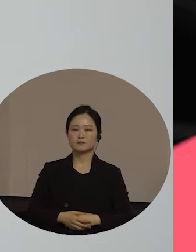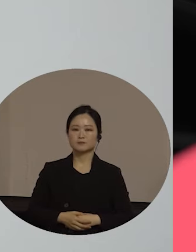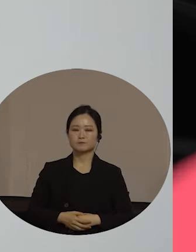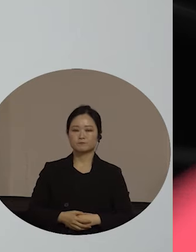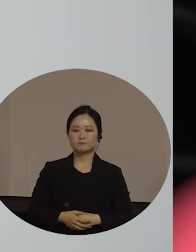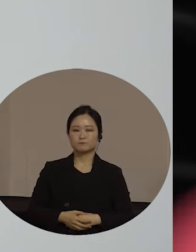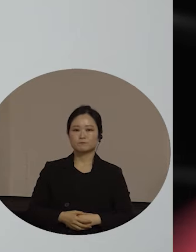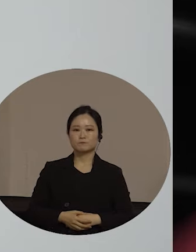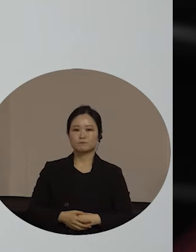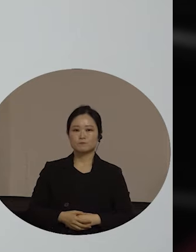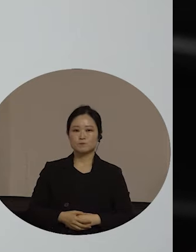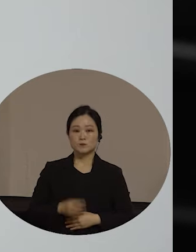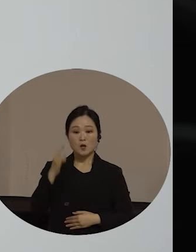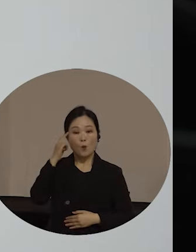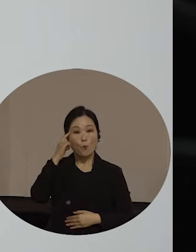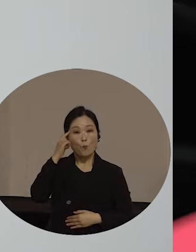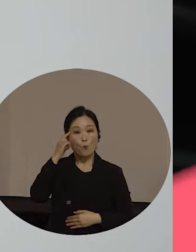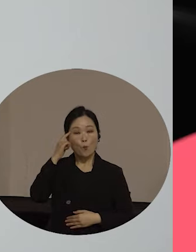in my country,